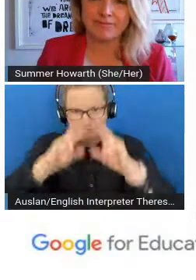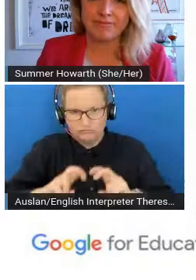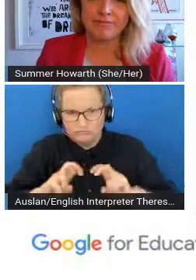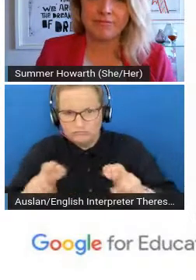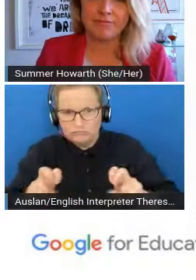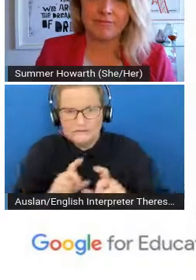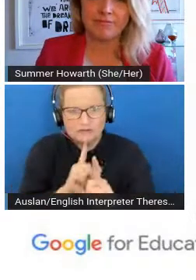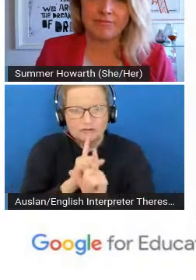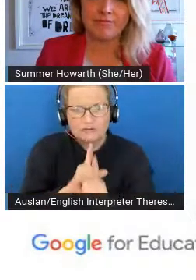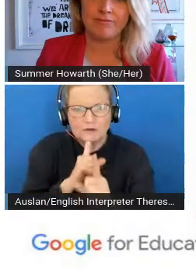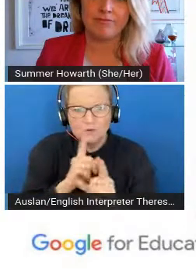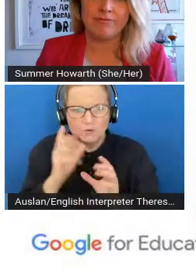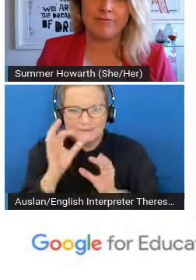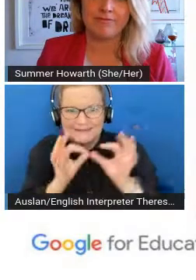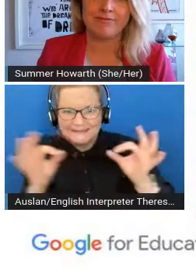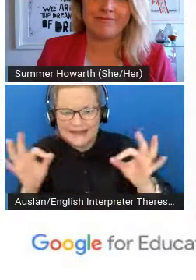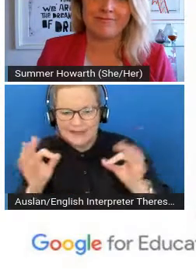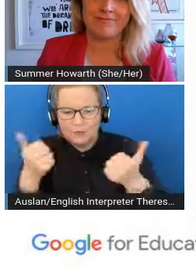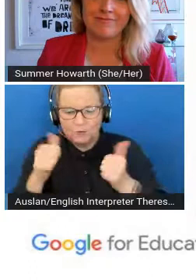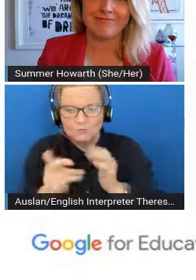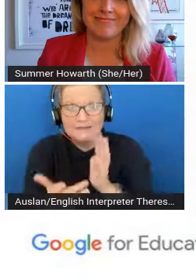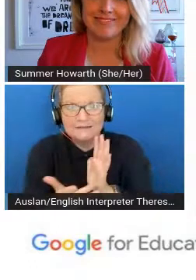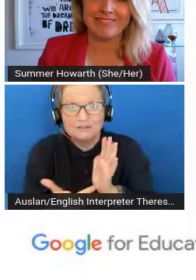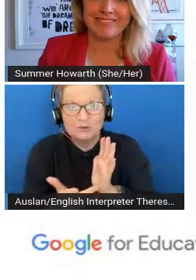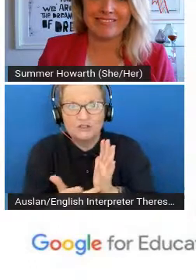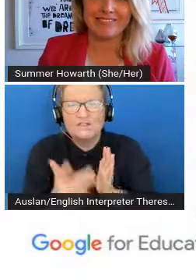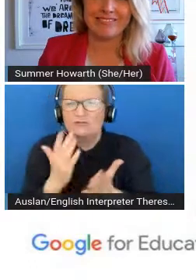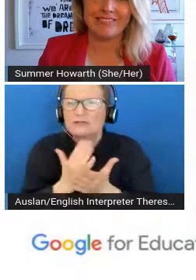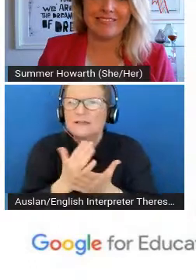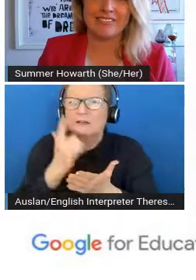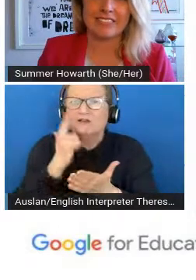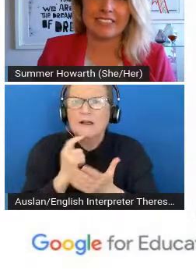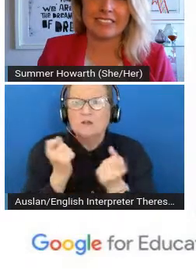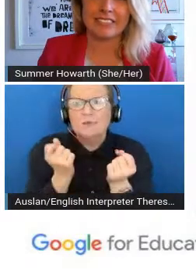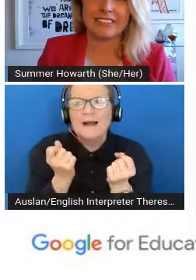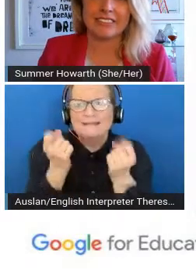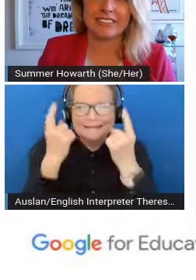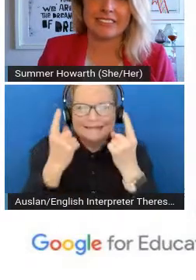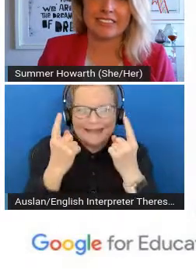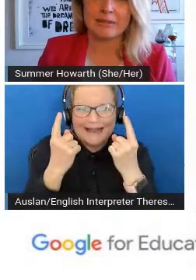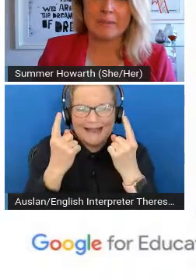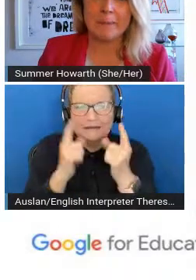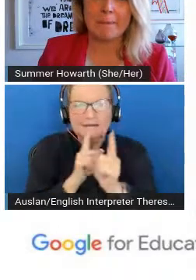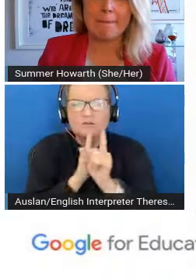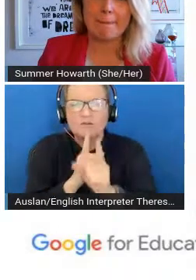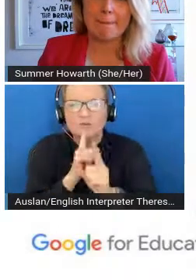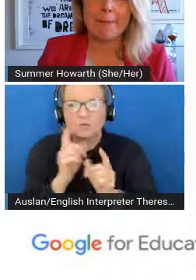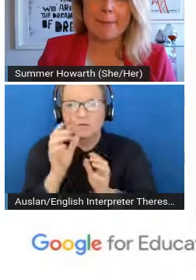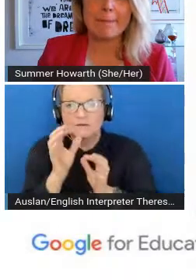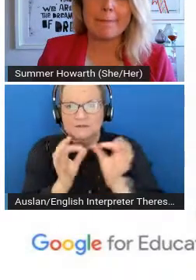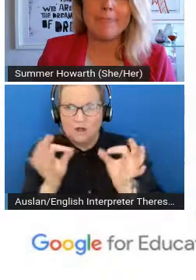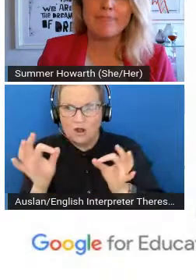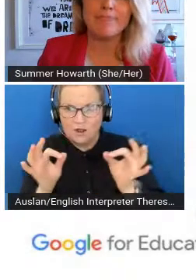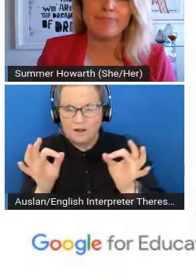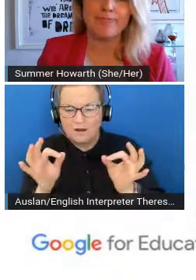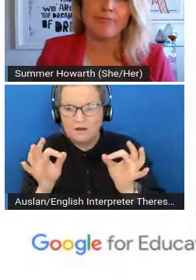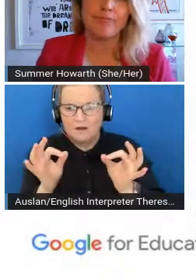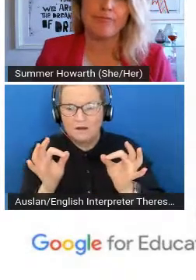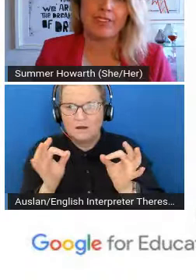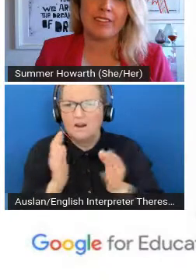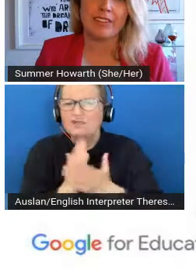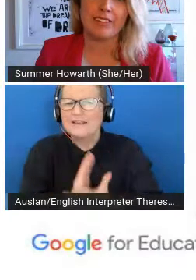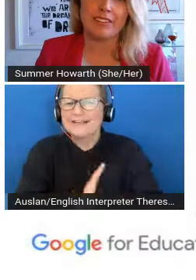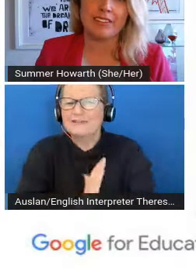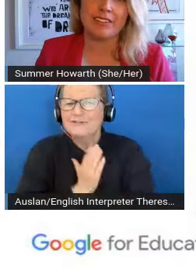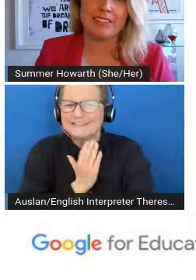instructional design through technology. So really trying to understand instructional design. And interestingly, is